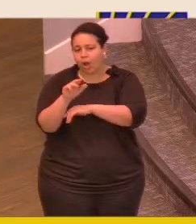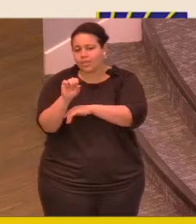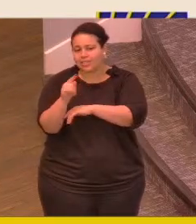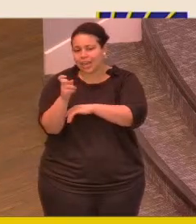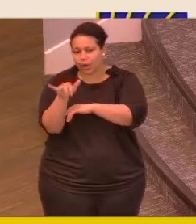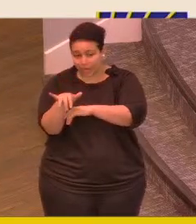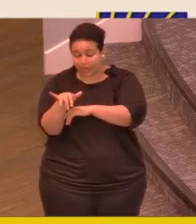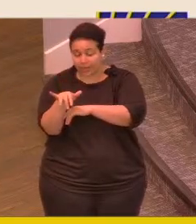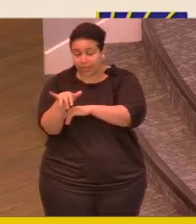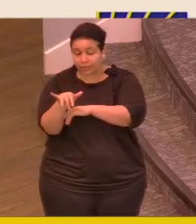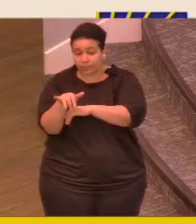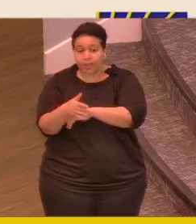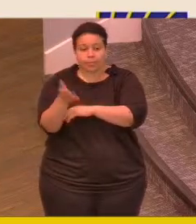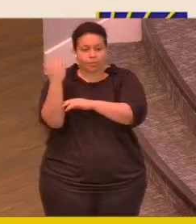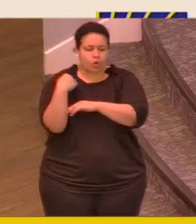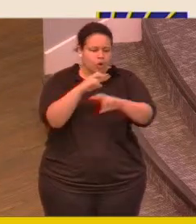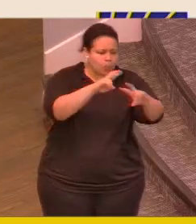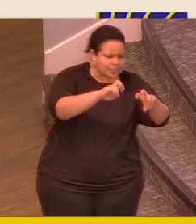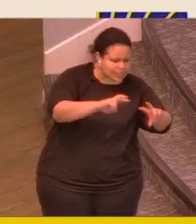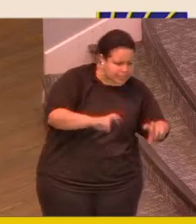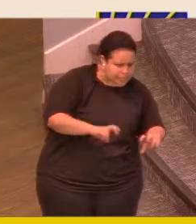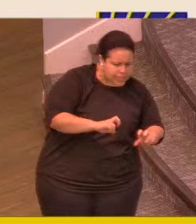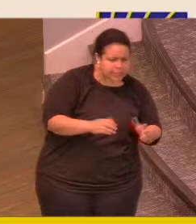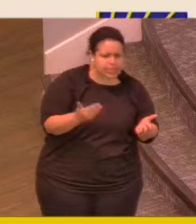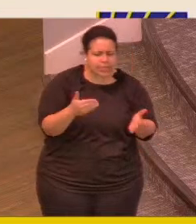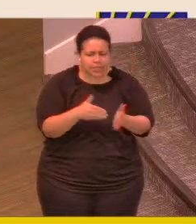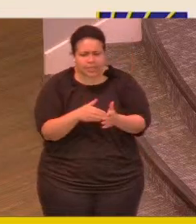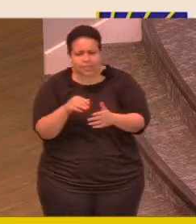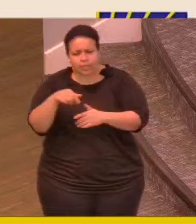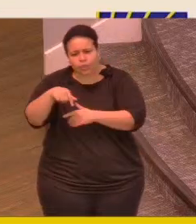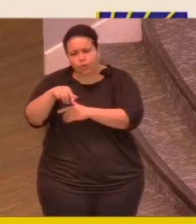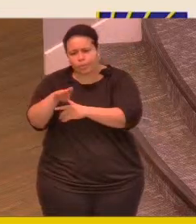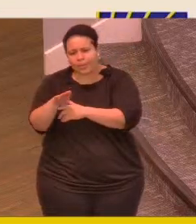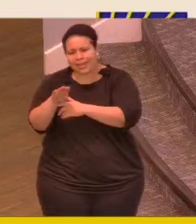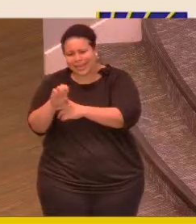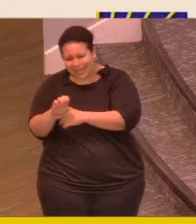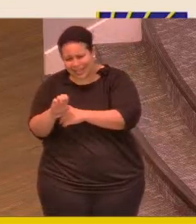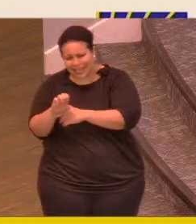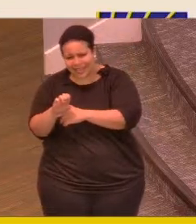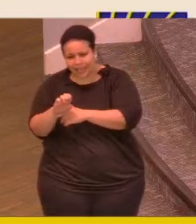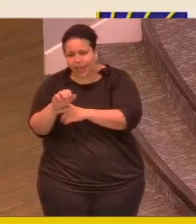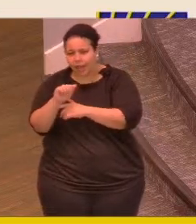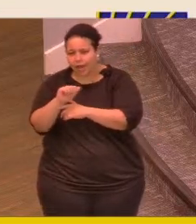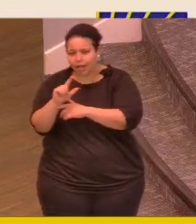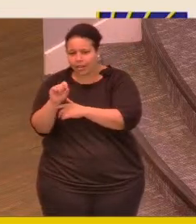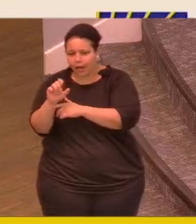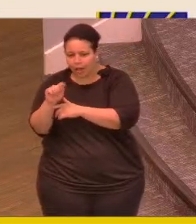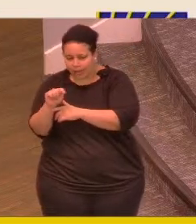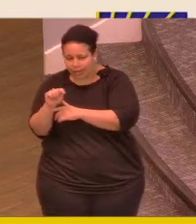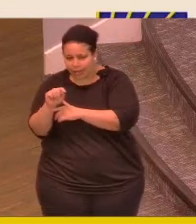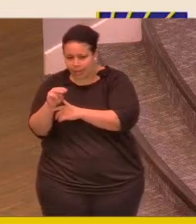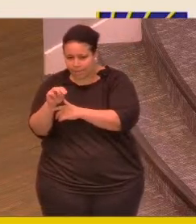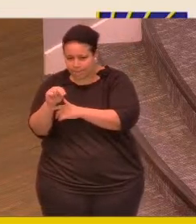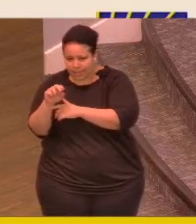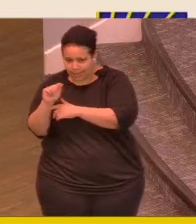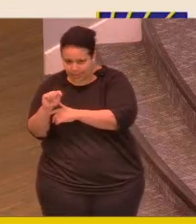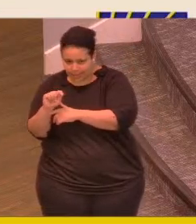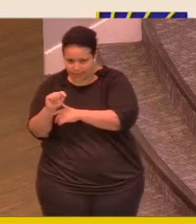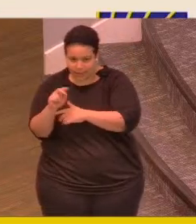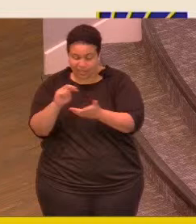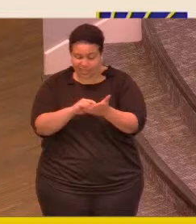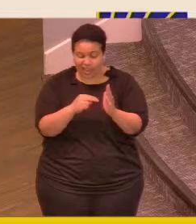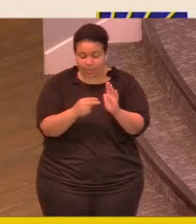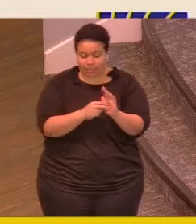that was assessed against our QBE allotment. And so what that means for us is a net $1.8 million